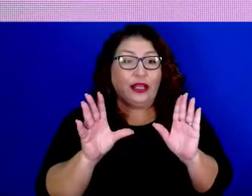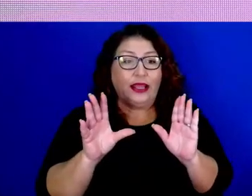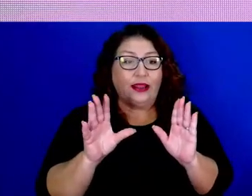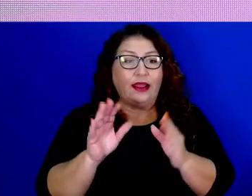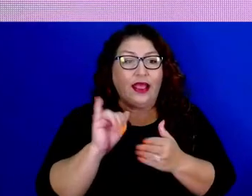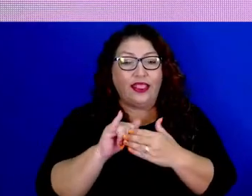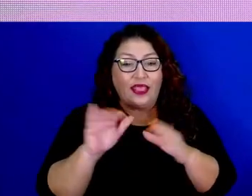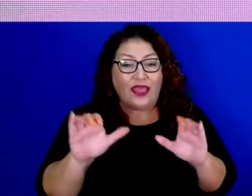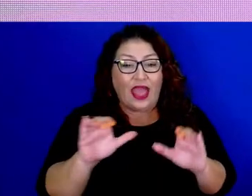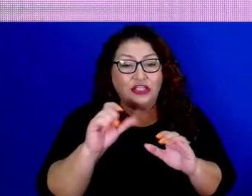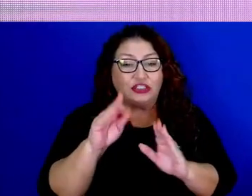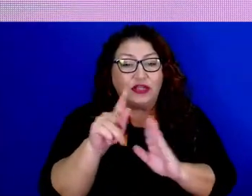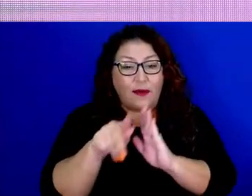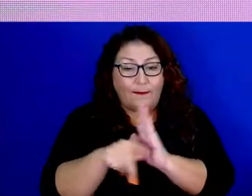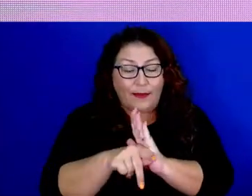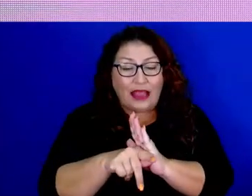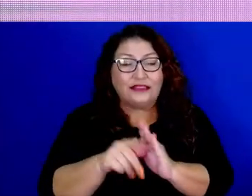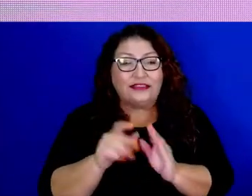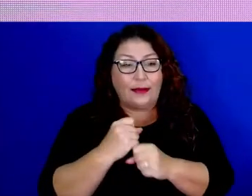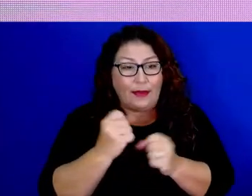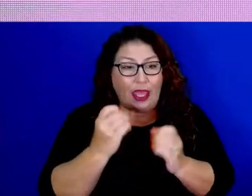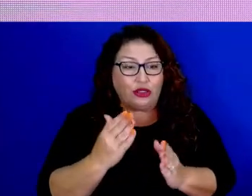policymakers have made a difference.